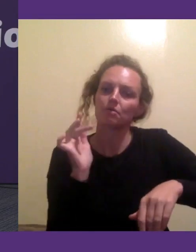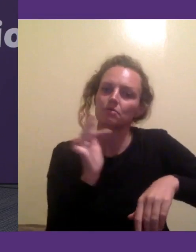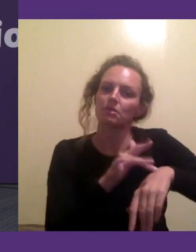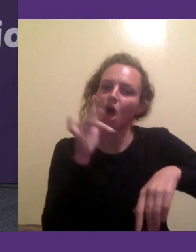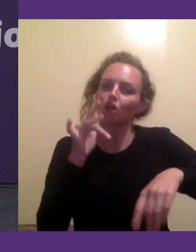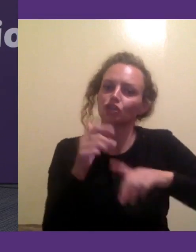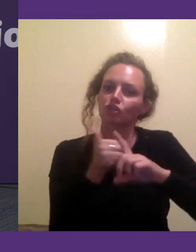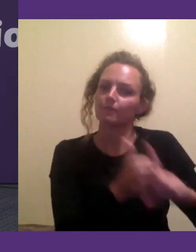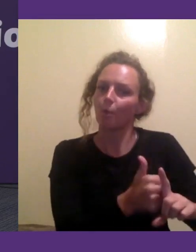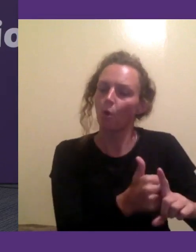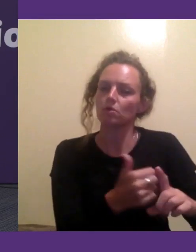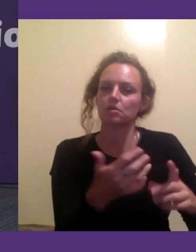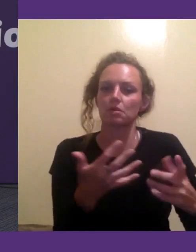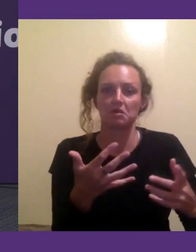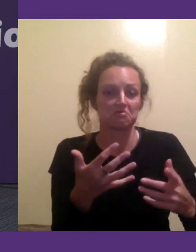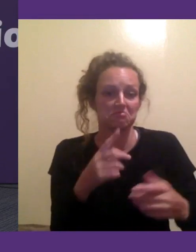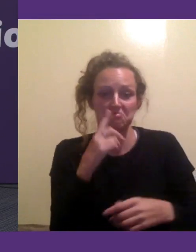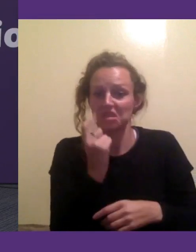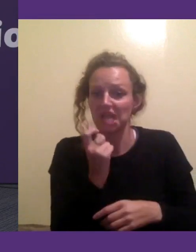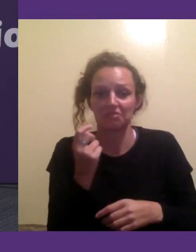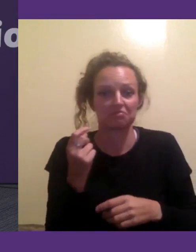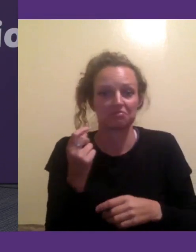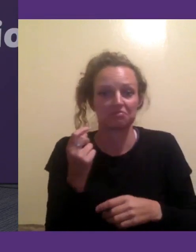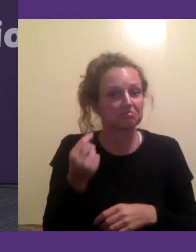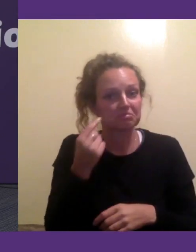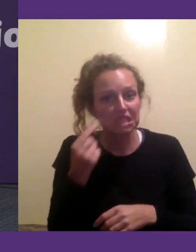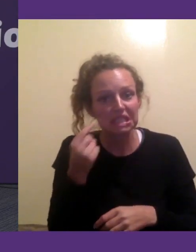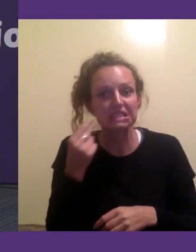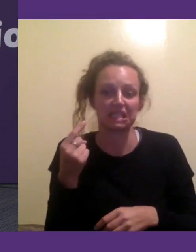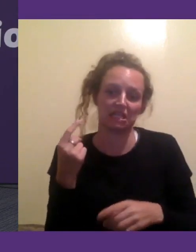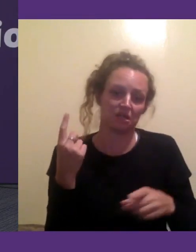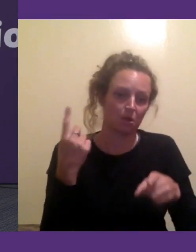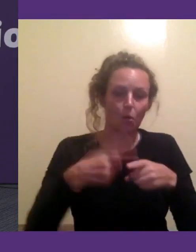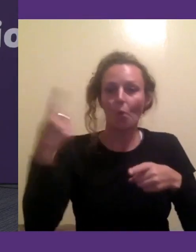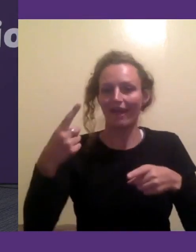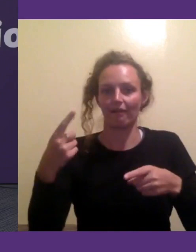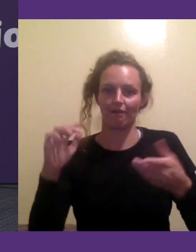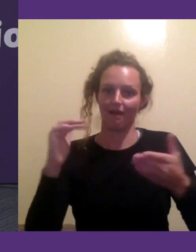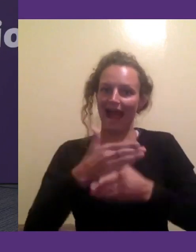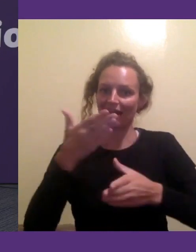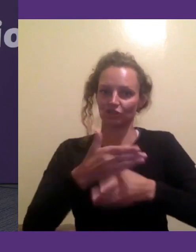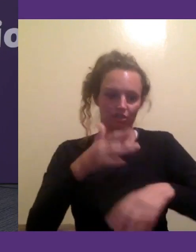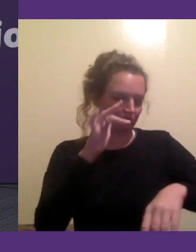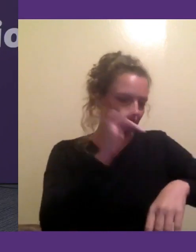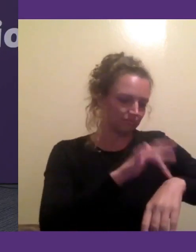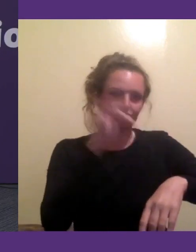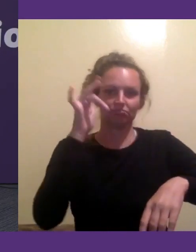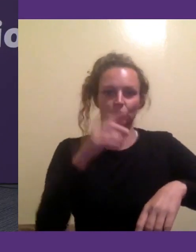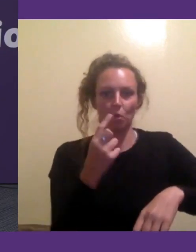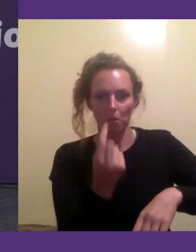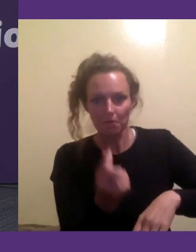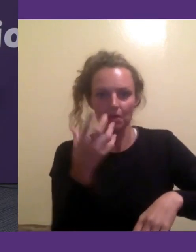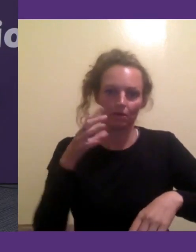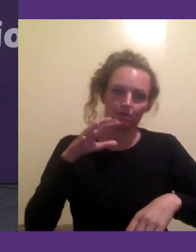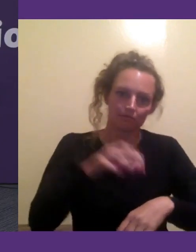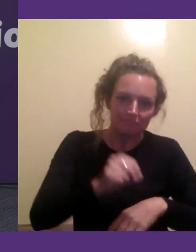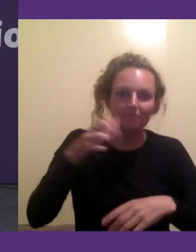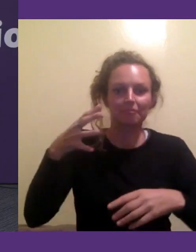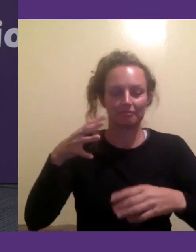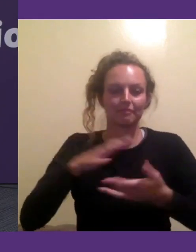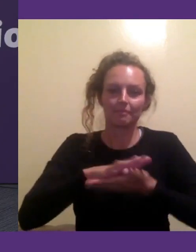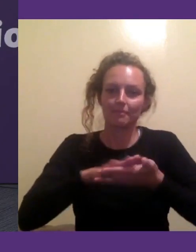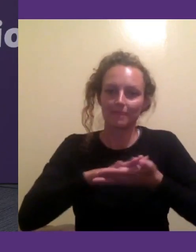a simple hand action. Nice. So yeah, and that to me is also where the fun comes, is when an